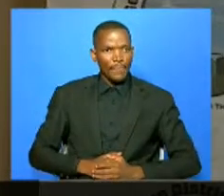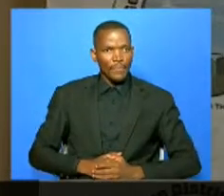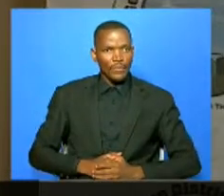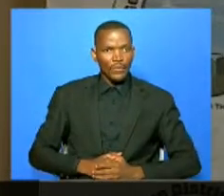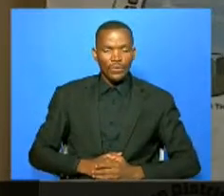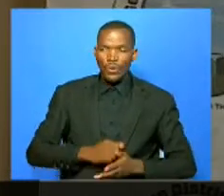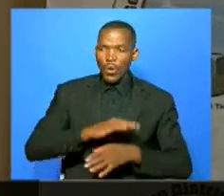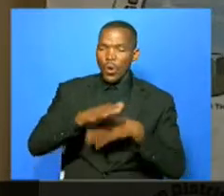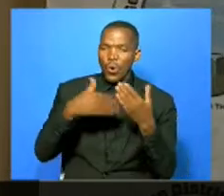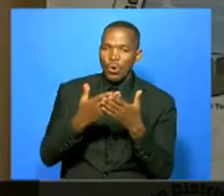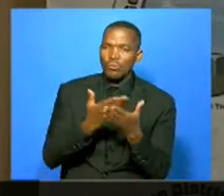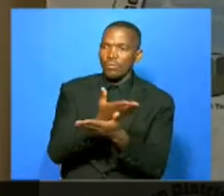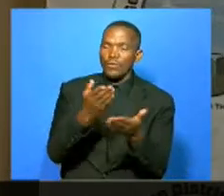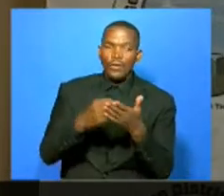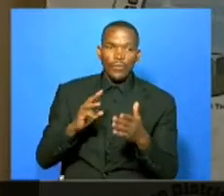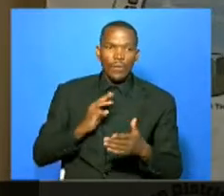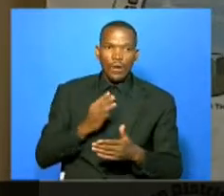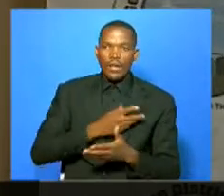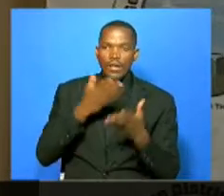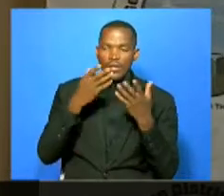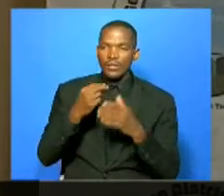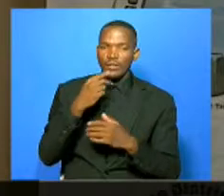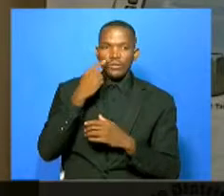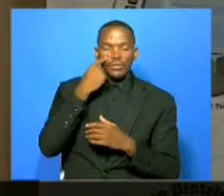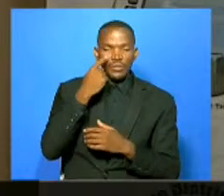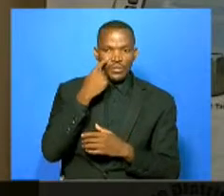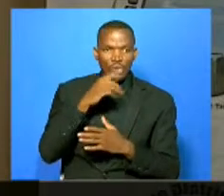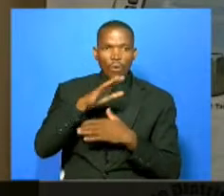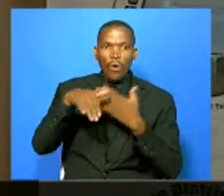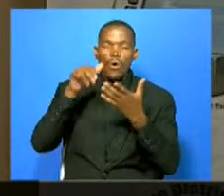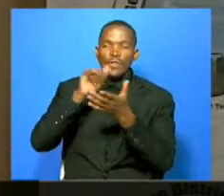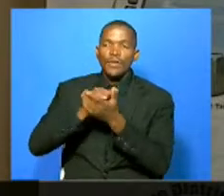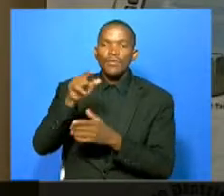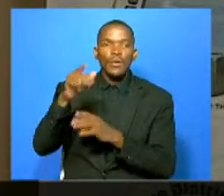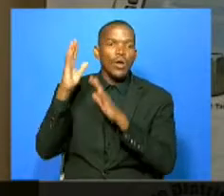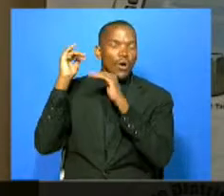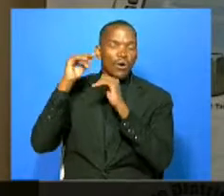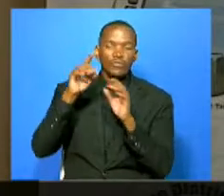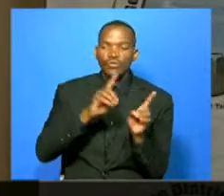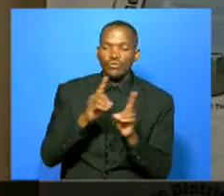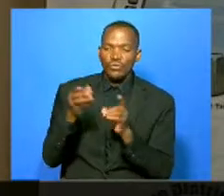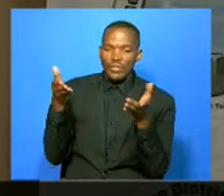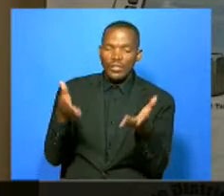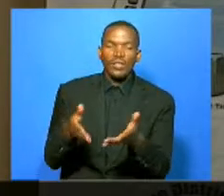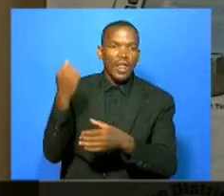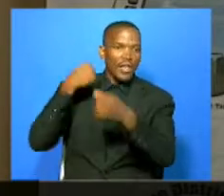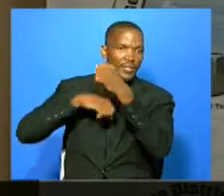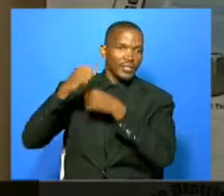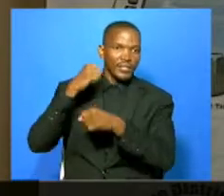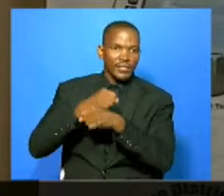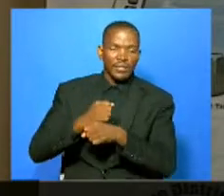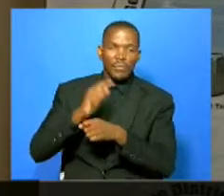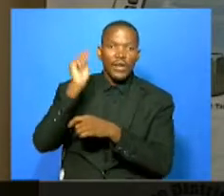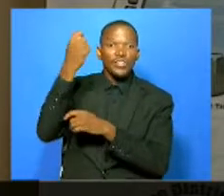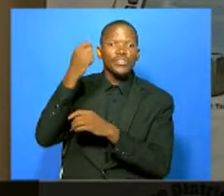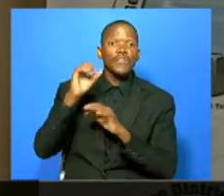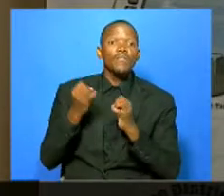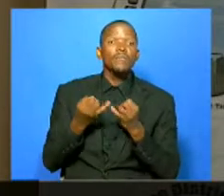Batlotlegi re tsile go itshekatsheka gore se re neng re se sologetse go se dira ngogola re se kgonne go le